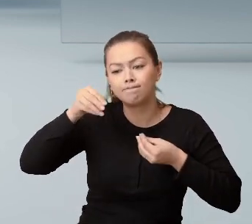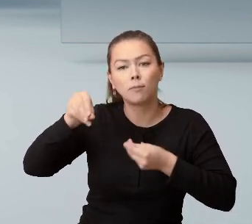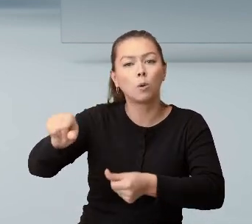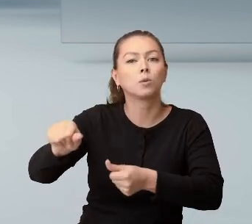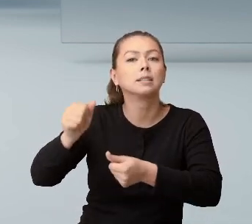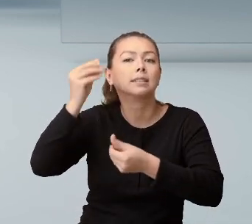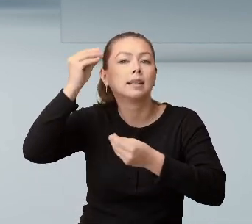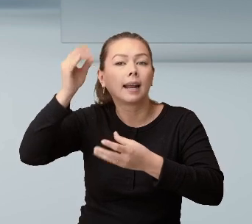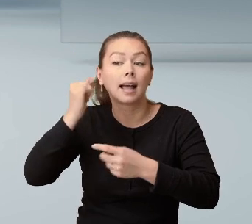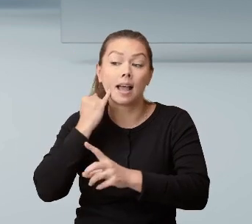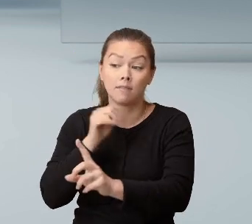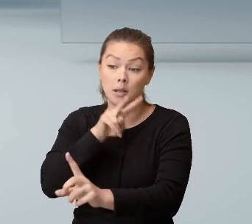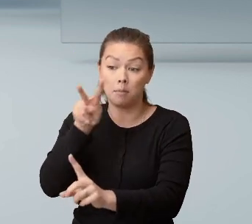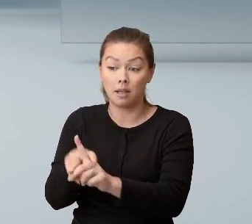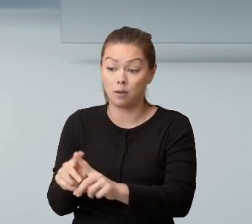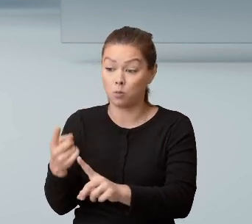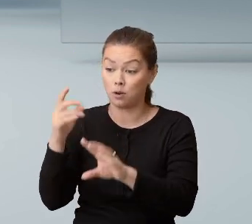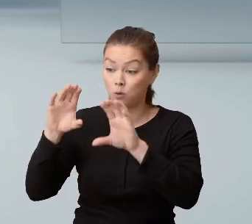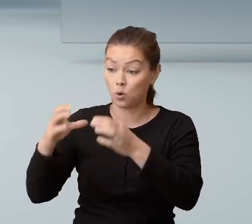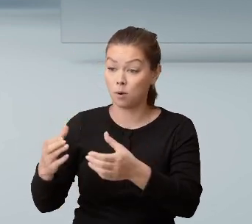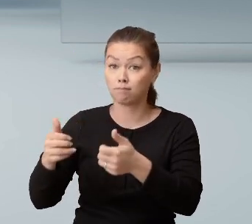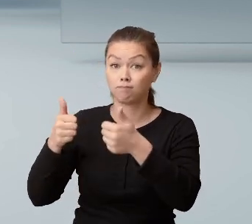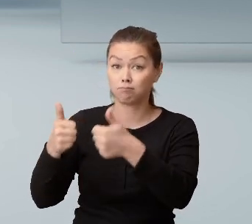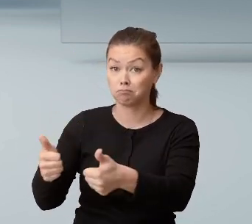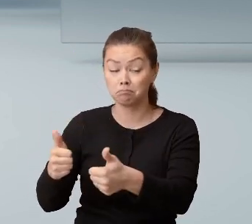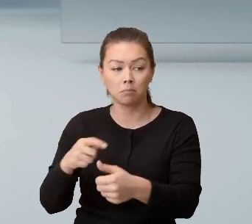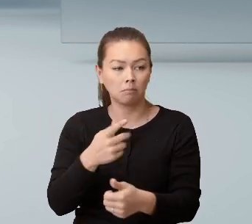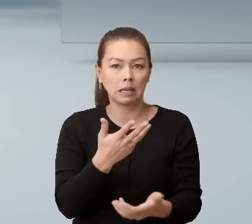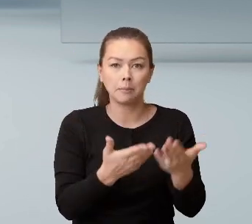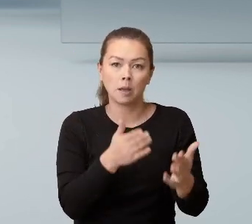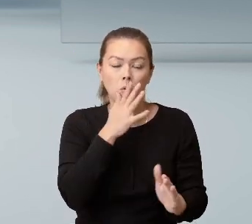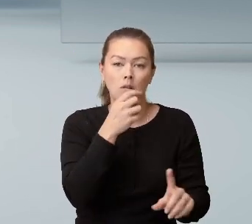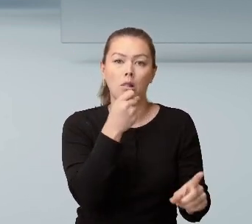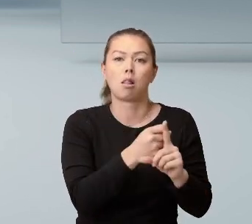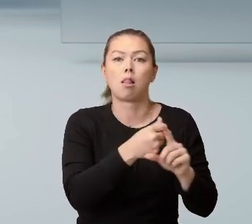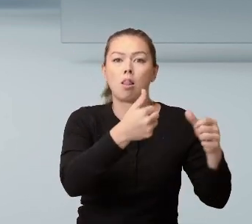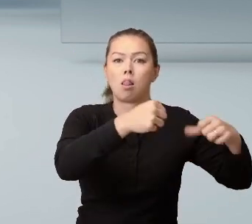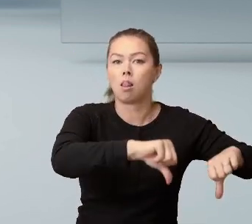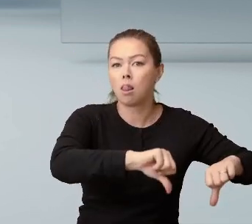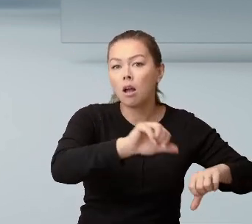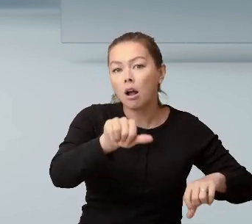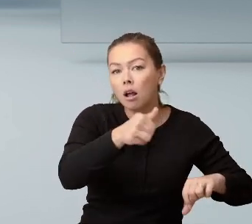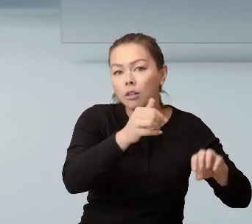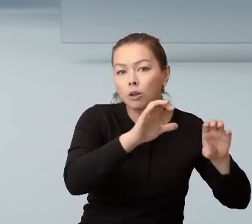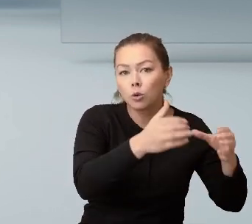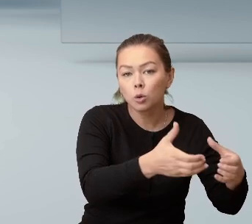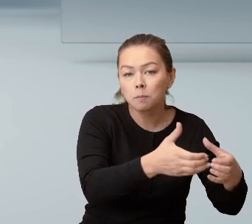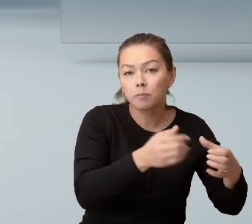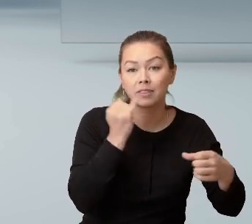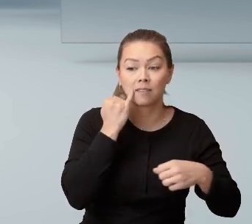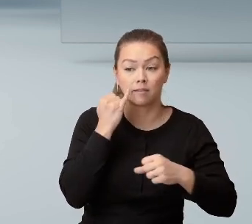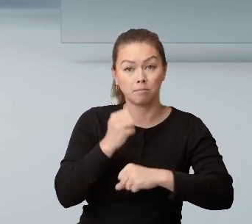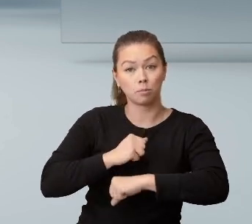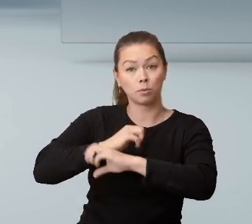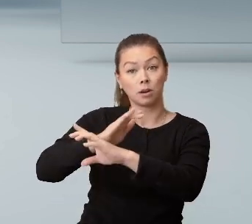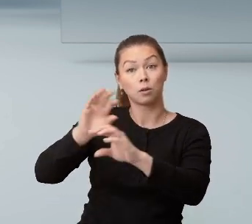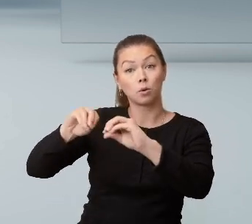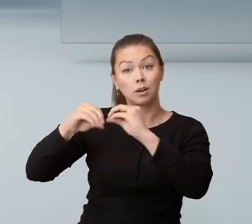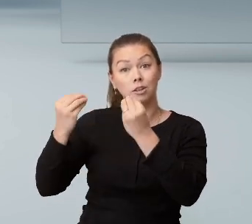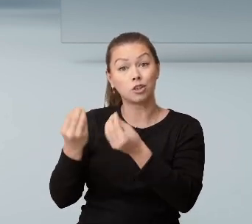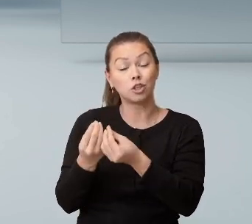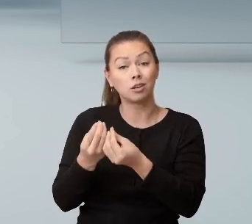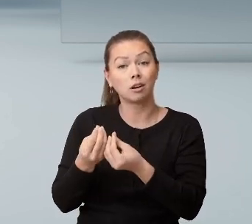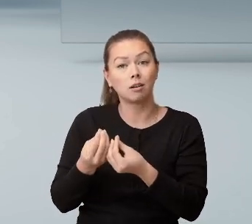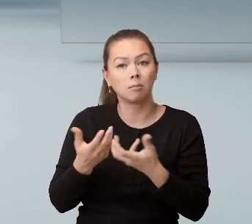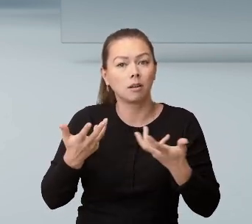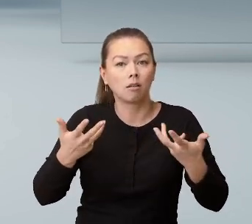group might not be valid for another. To protect the organization while not drowning in IT alerts that